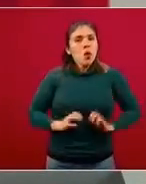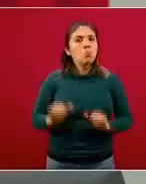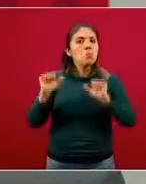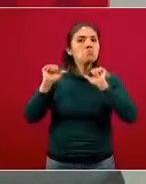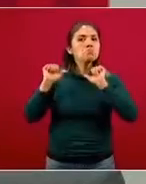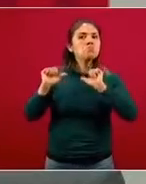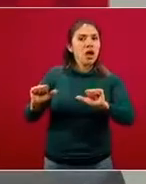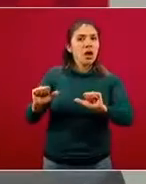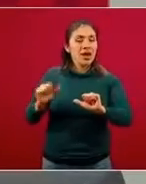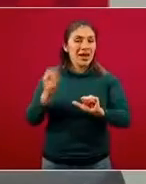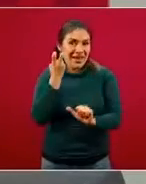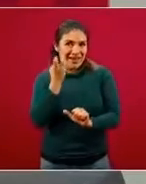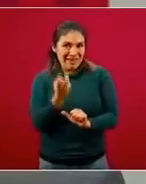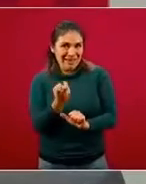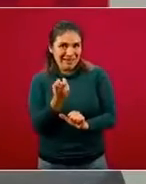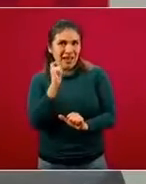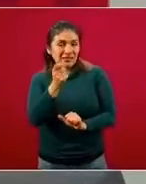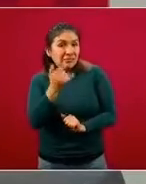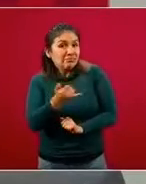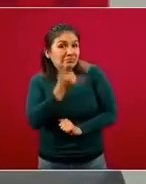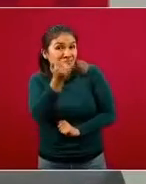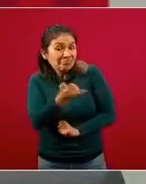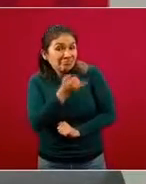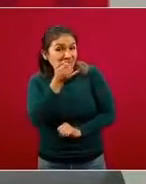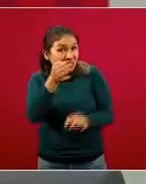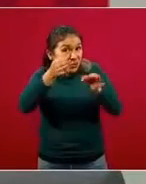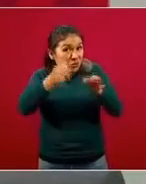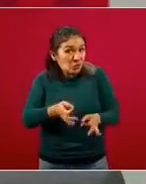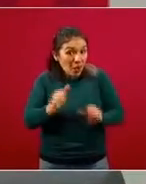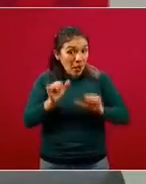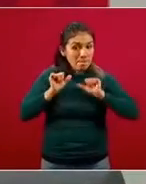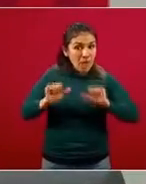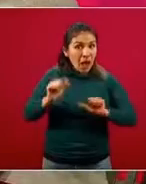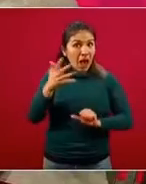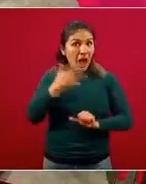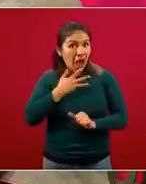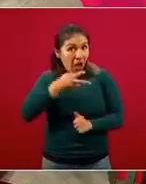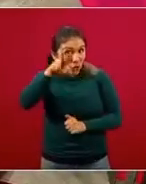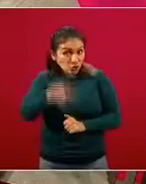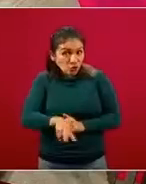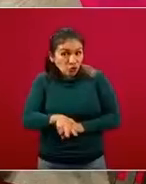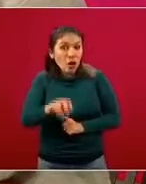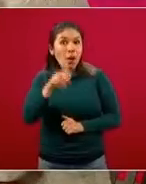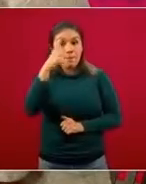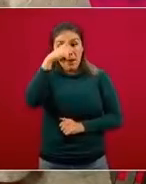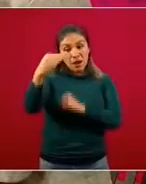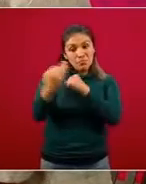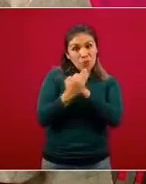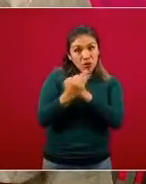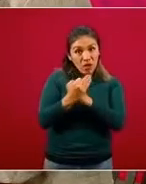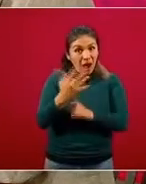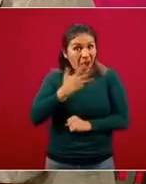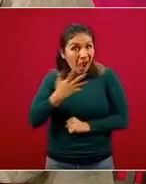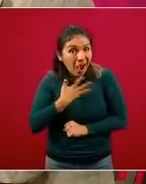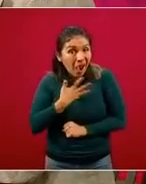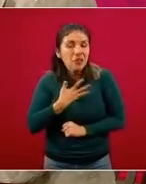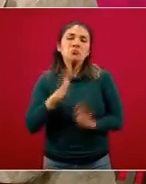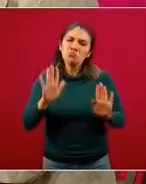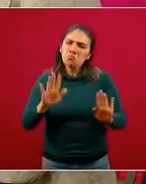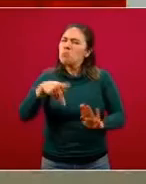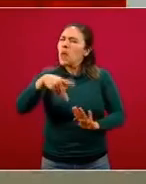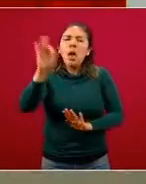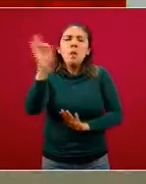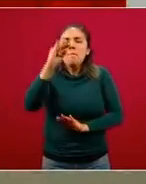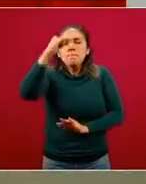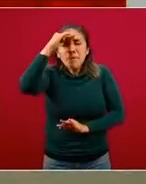we've no used existe that word toda here la before, certidumbre because científica de we que la don't inmunidad va a have ser scientific efectiva, certainty that protectora, immunity will etcétera. be Pero effective asumiendo and que así